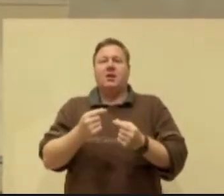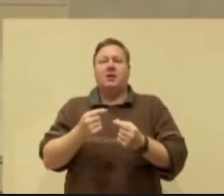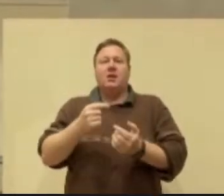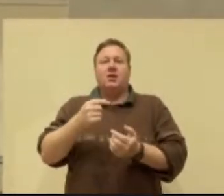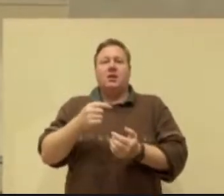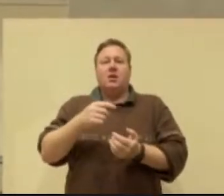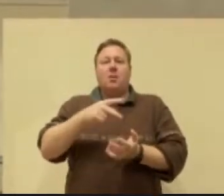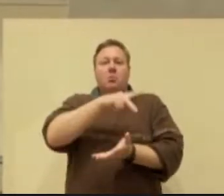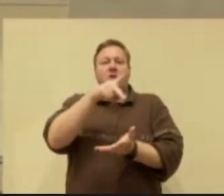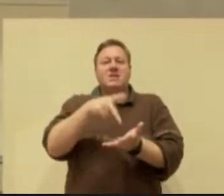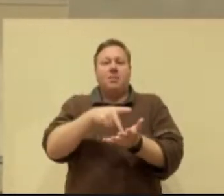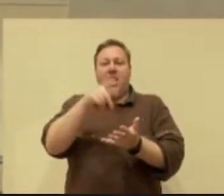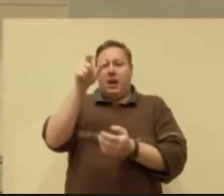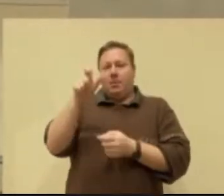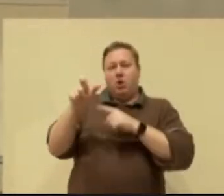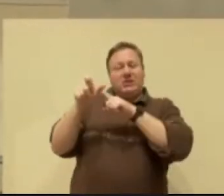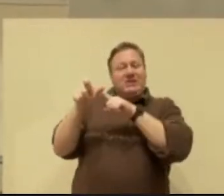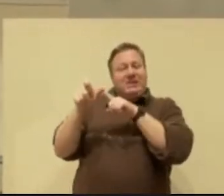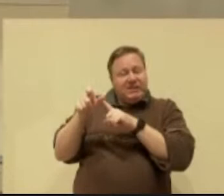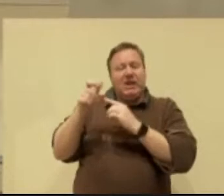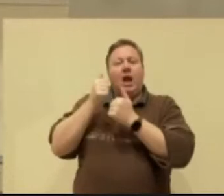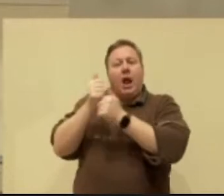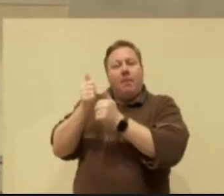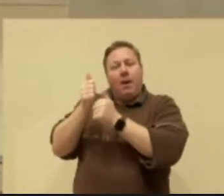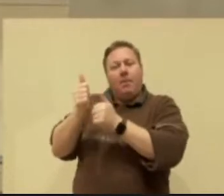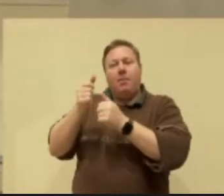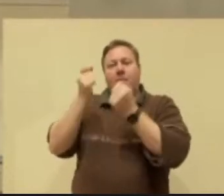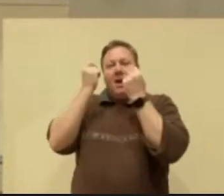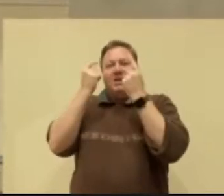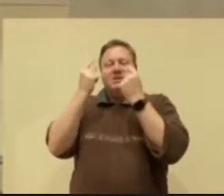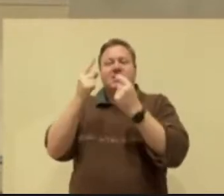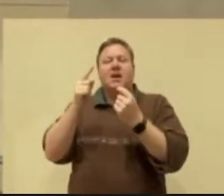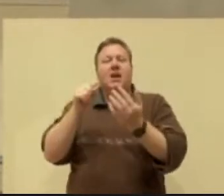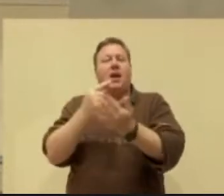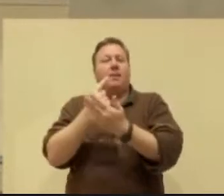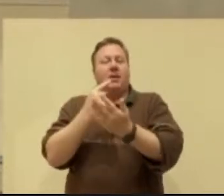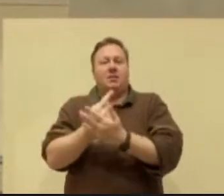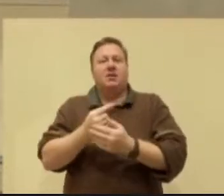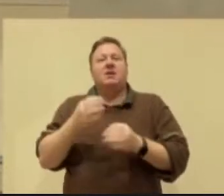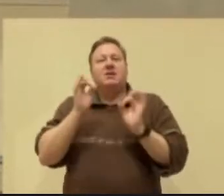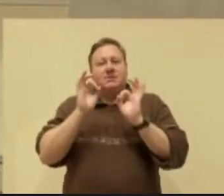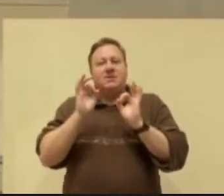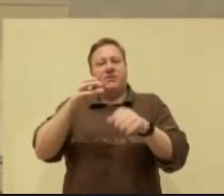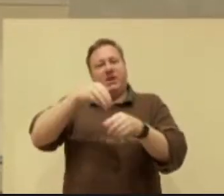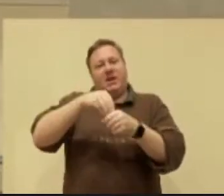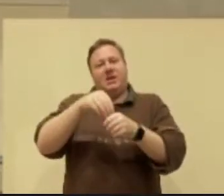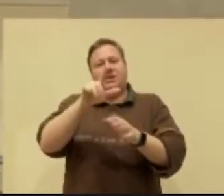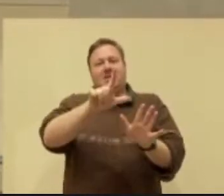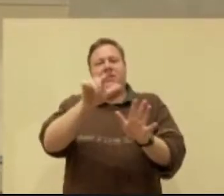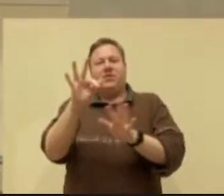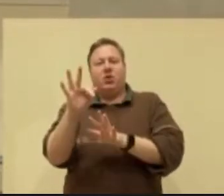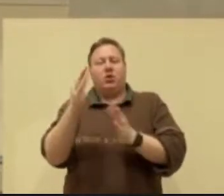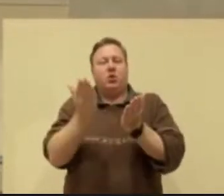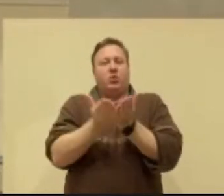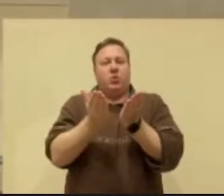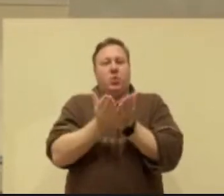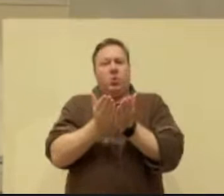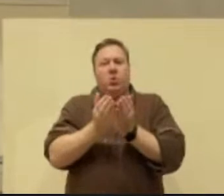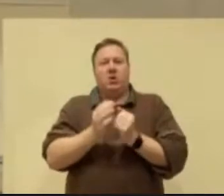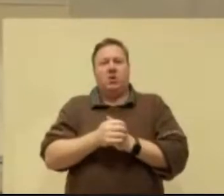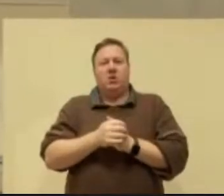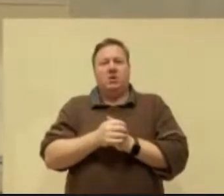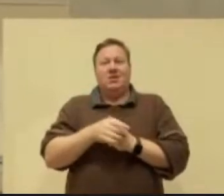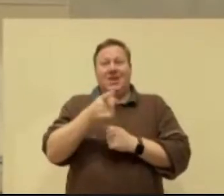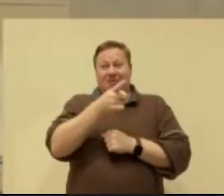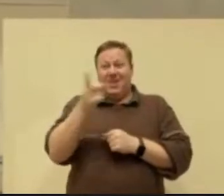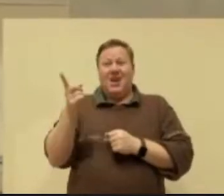well as life orientation departmental heads of the 73 schools those 73 schools that we said not less than